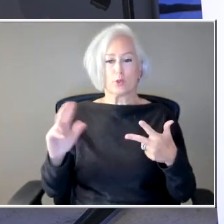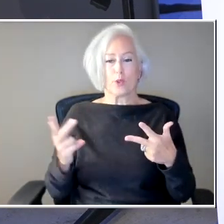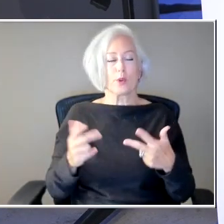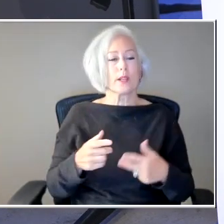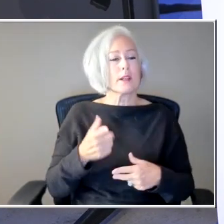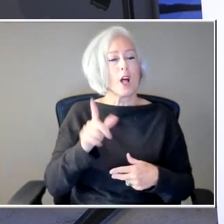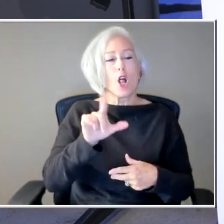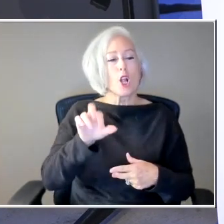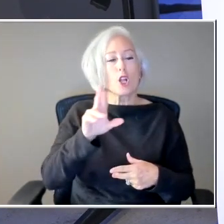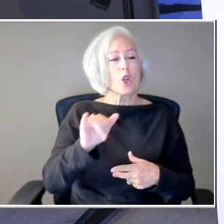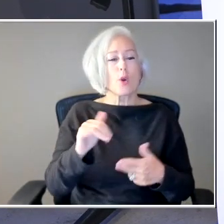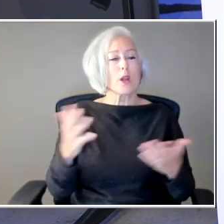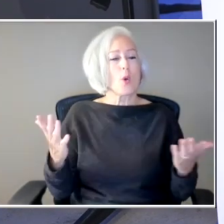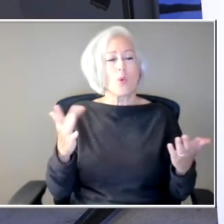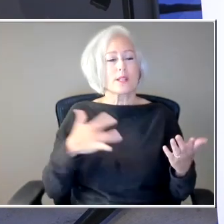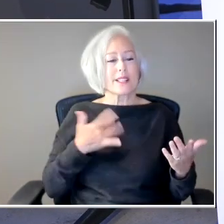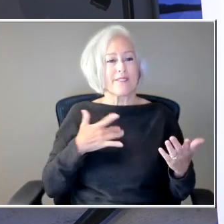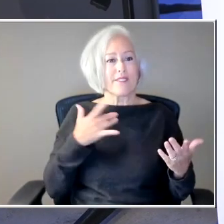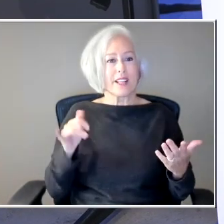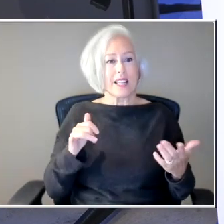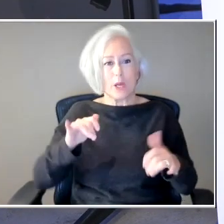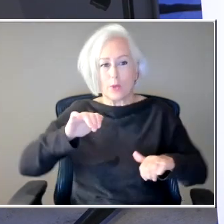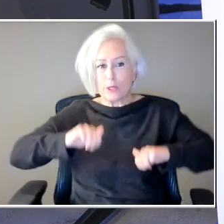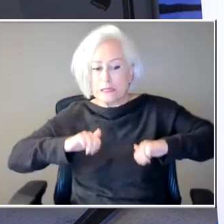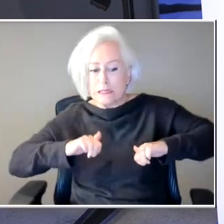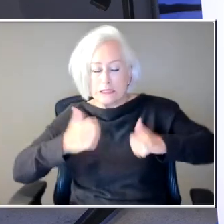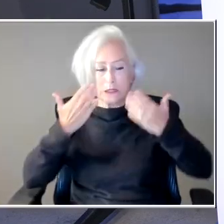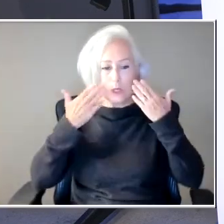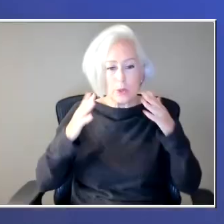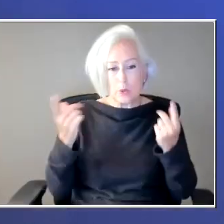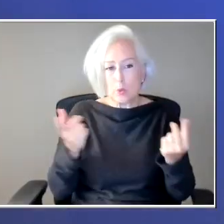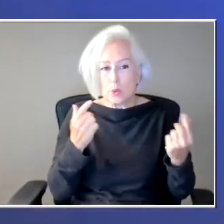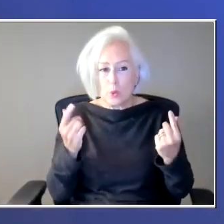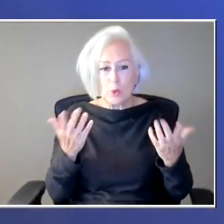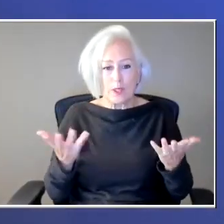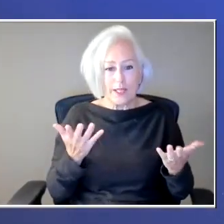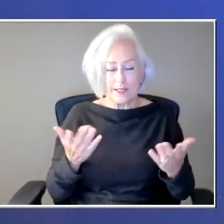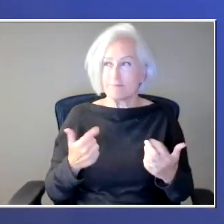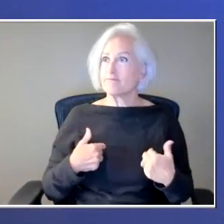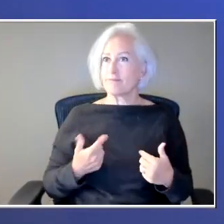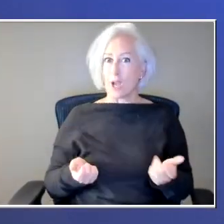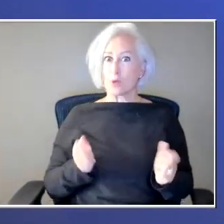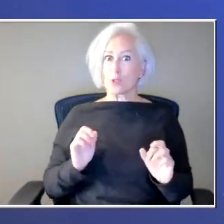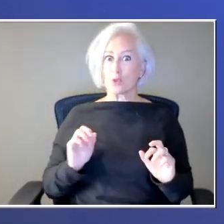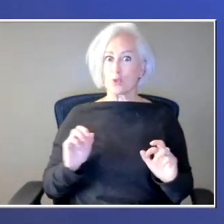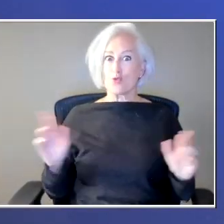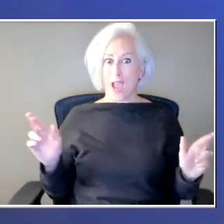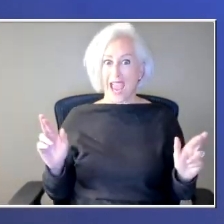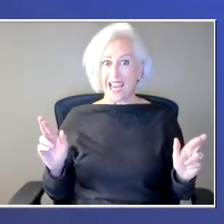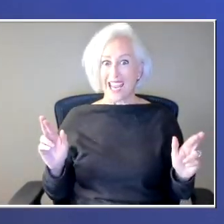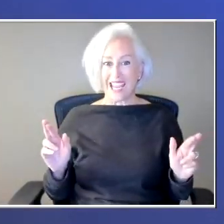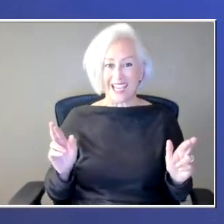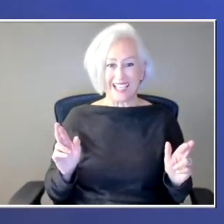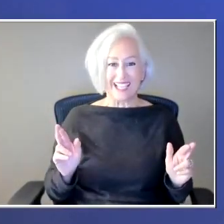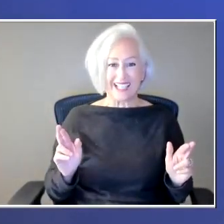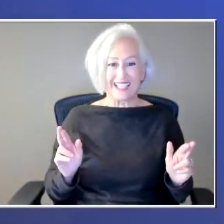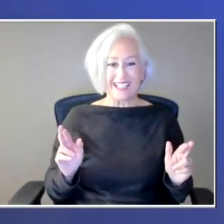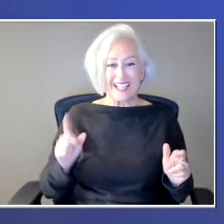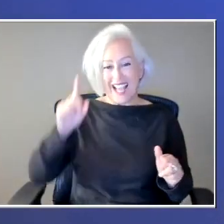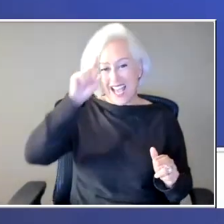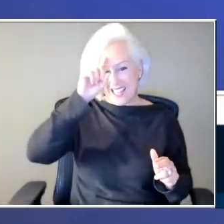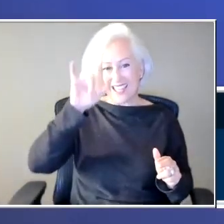into that? Any hesitation, or were you all a go? I was ready for it. I think that was one of the